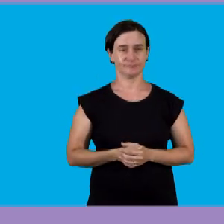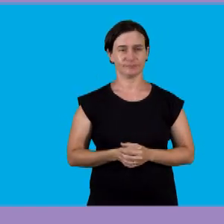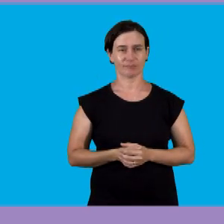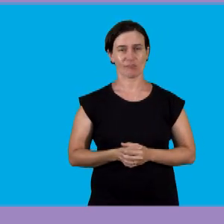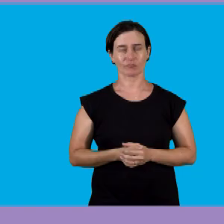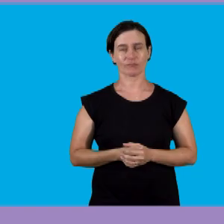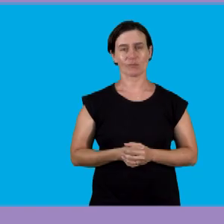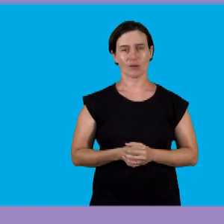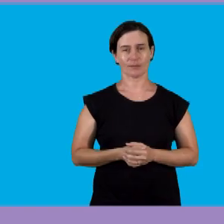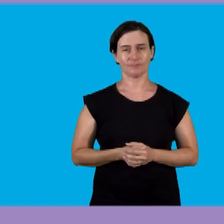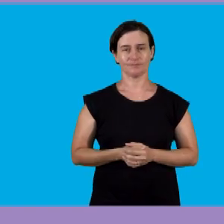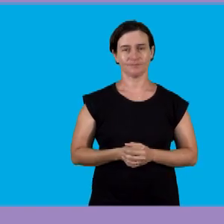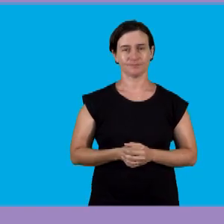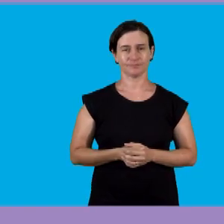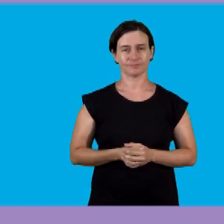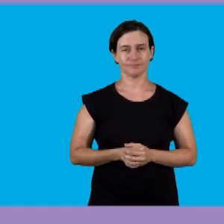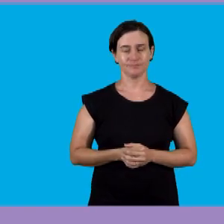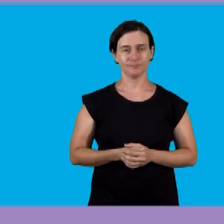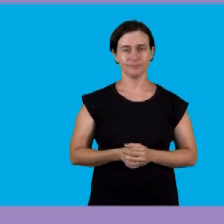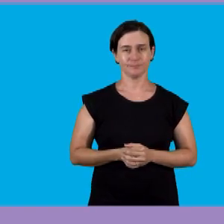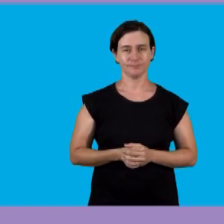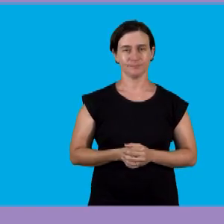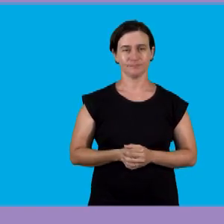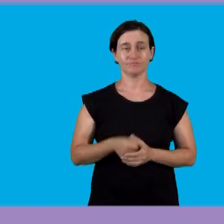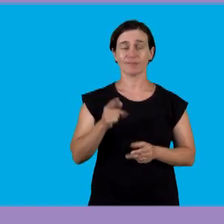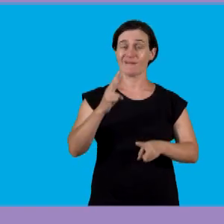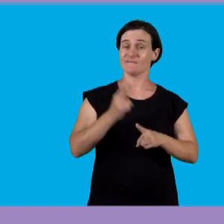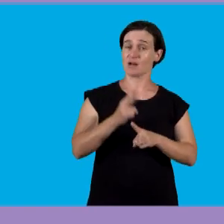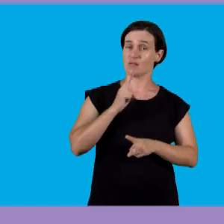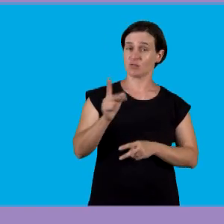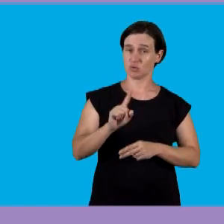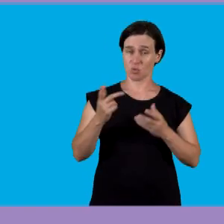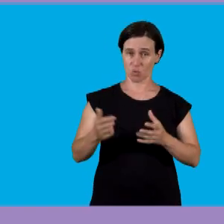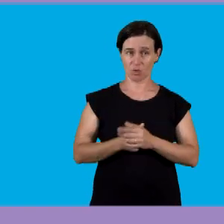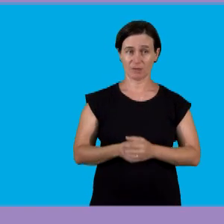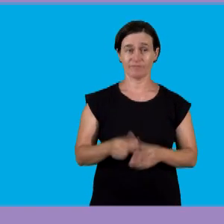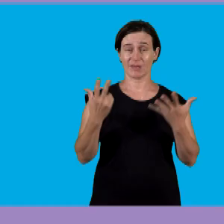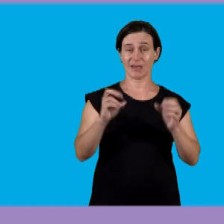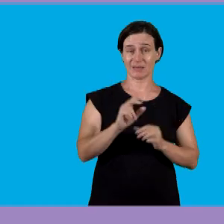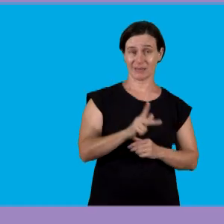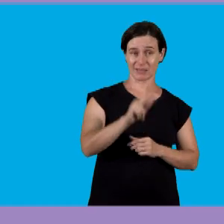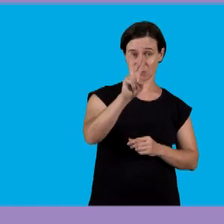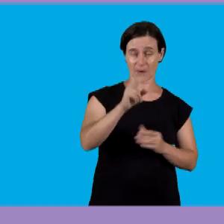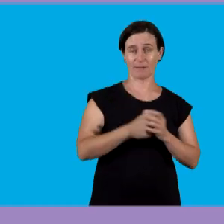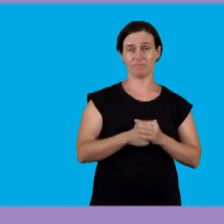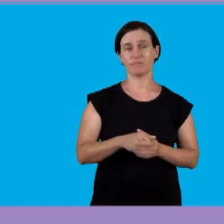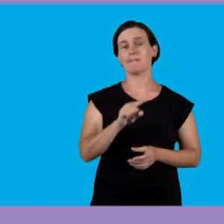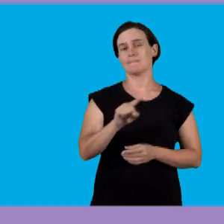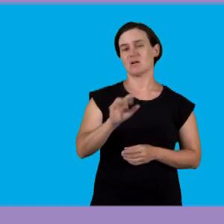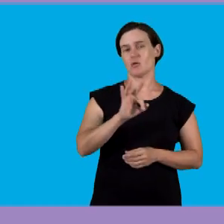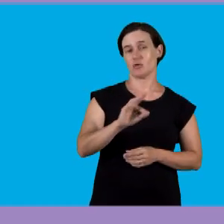an exponent of 1. And then what is our final answer going to be? 80k